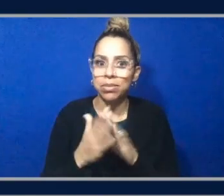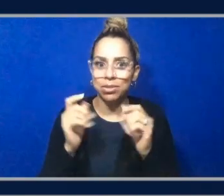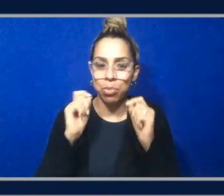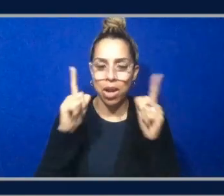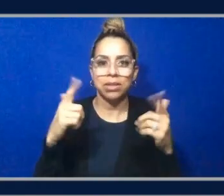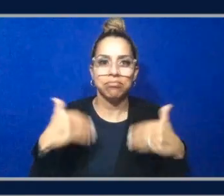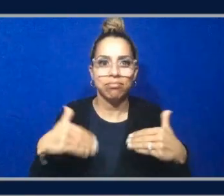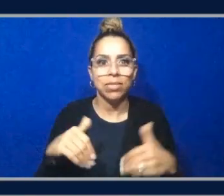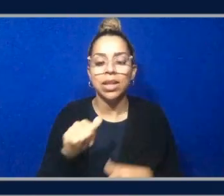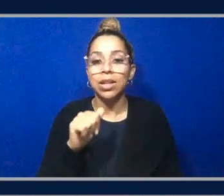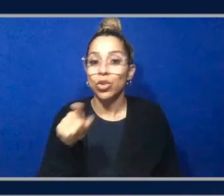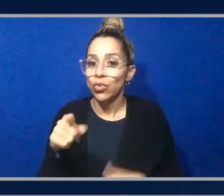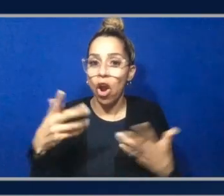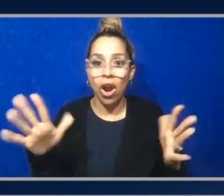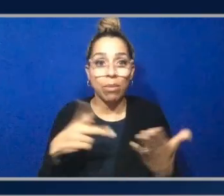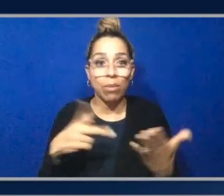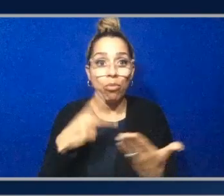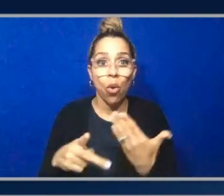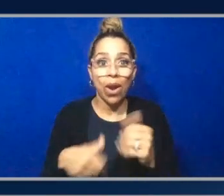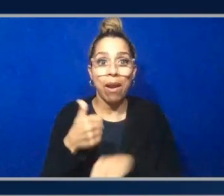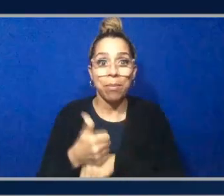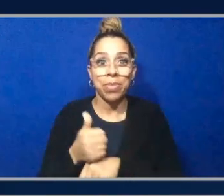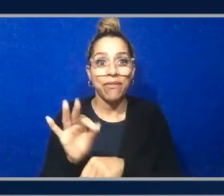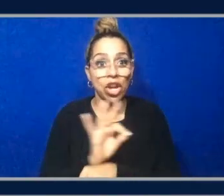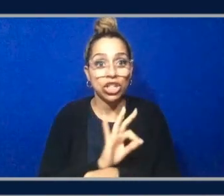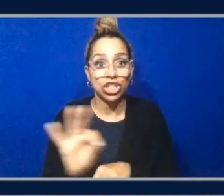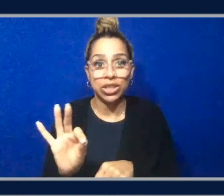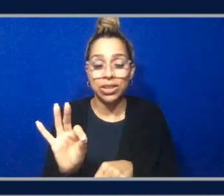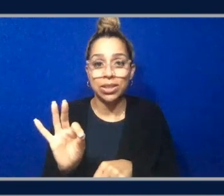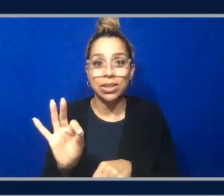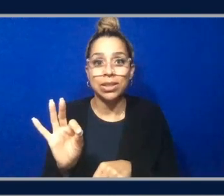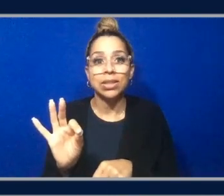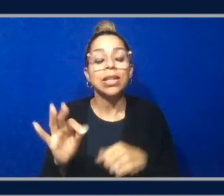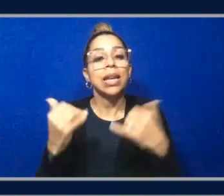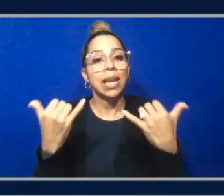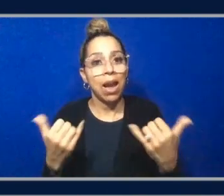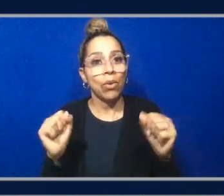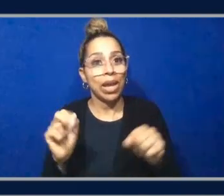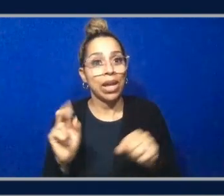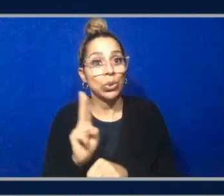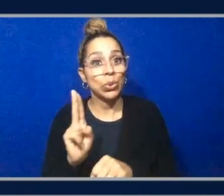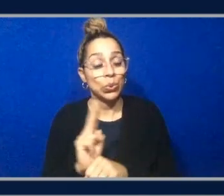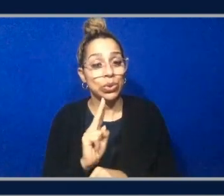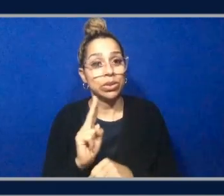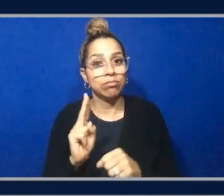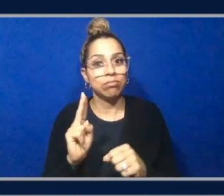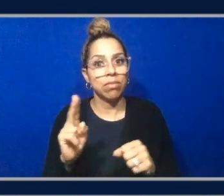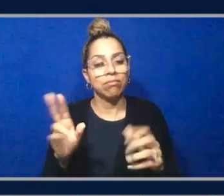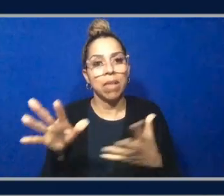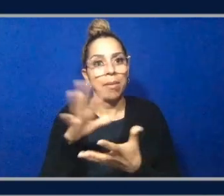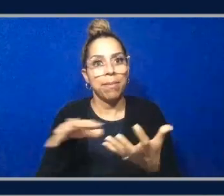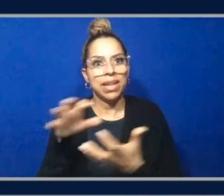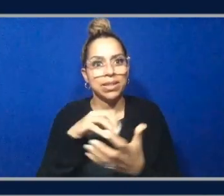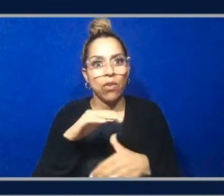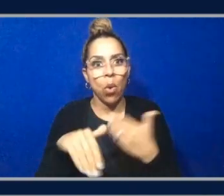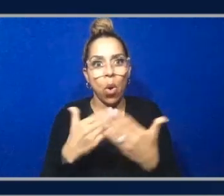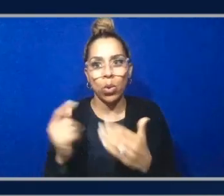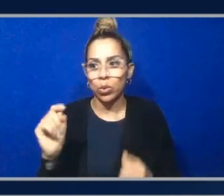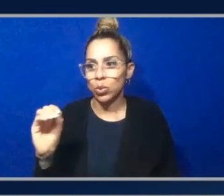the functions that it can do and Yeah. it will only just do this. Now it can use a combination of the different tools that Yeah. it's doing